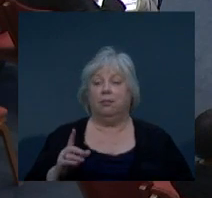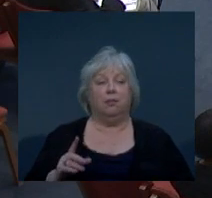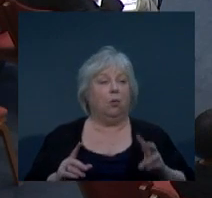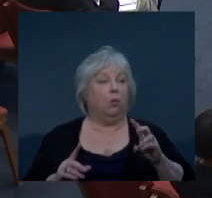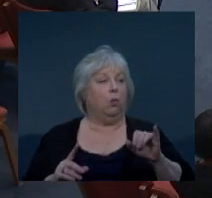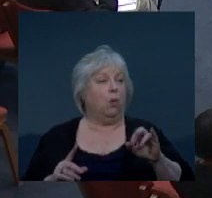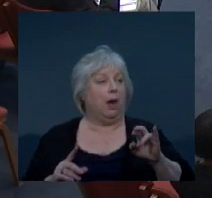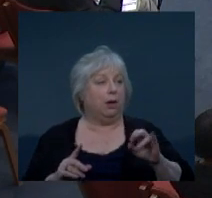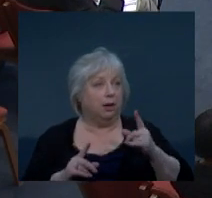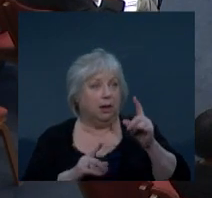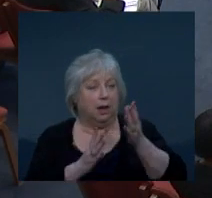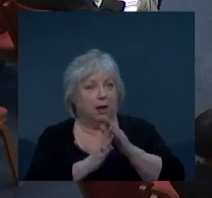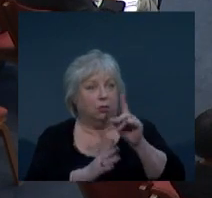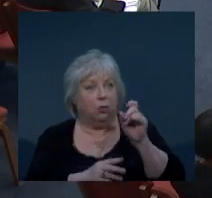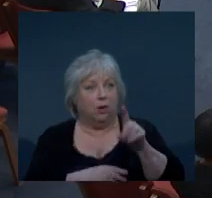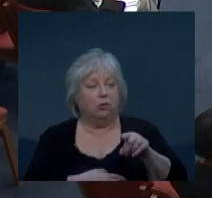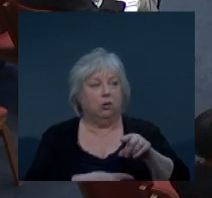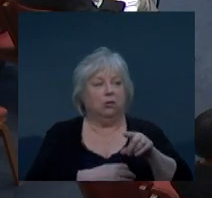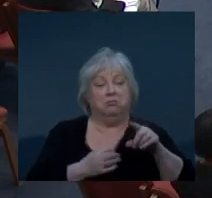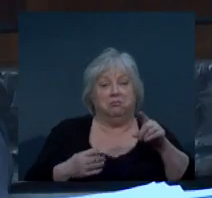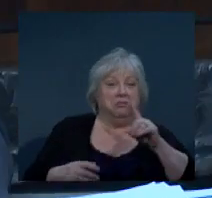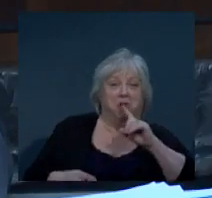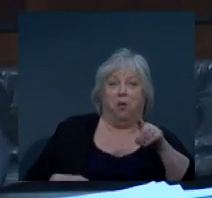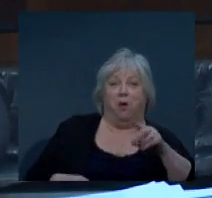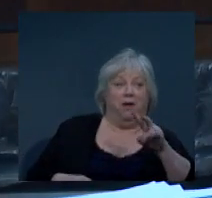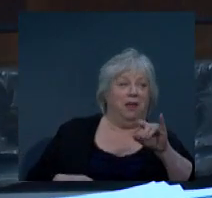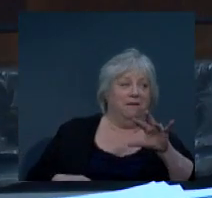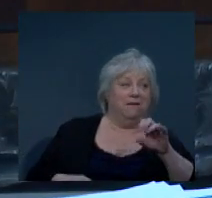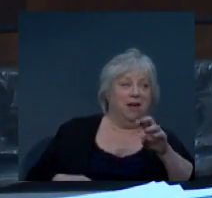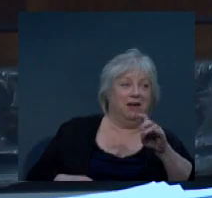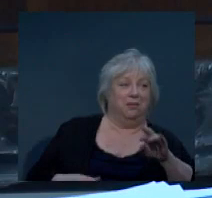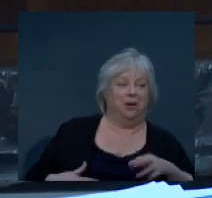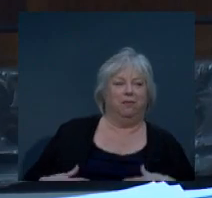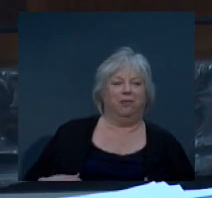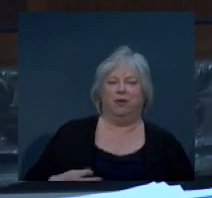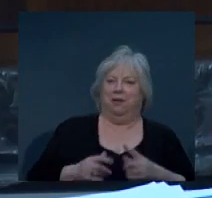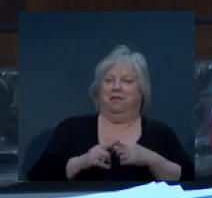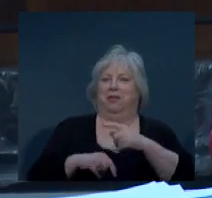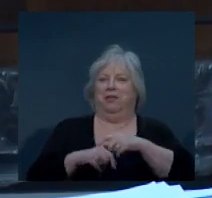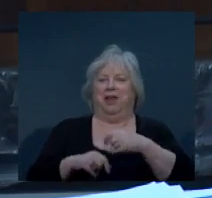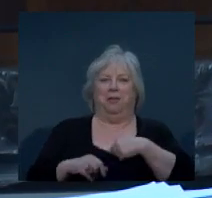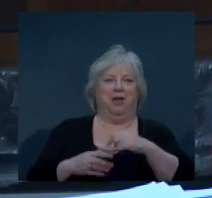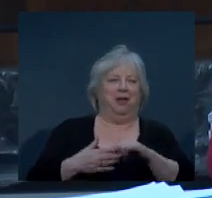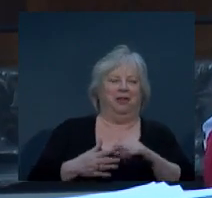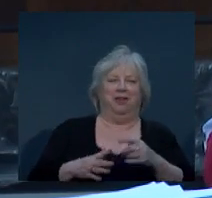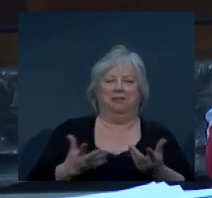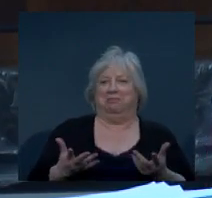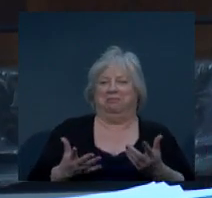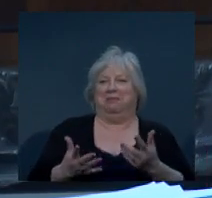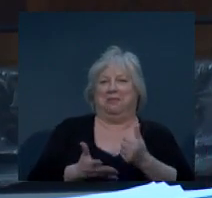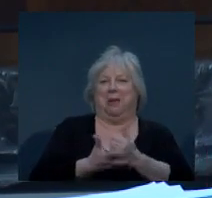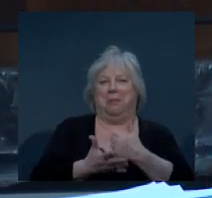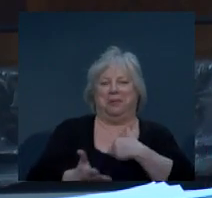questions of her? Okay. You are Vice Mayor. Okay. It's the first time that's ever came in handy.